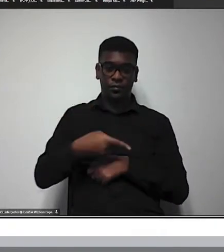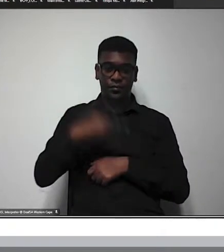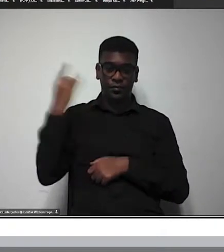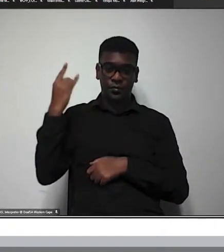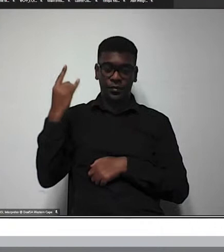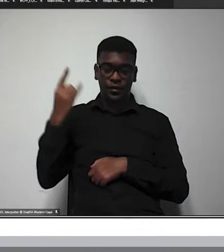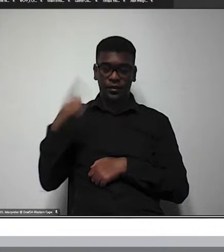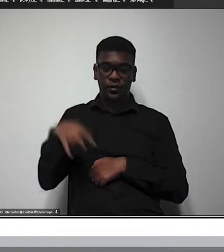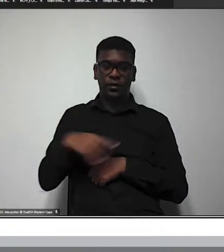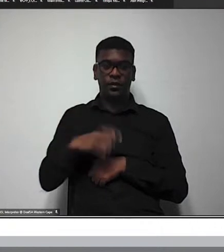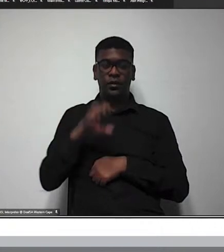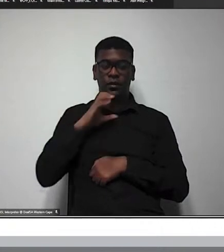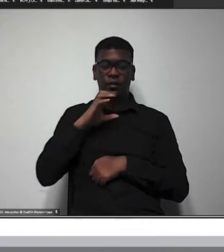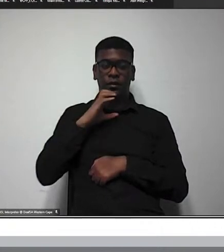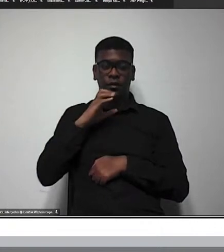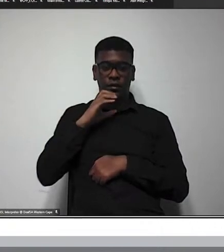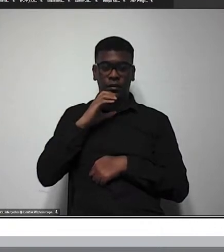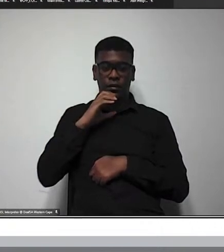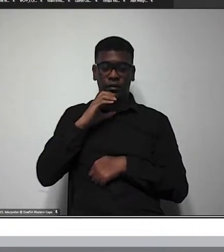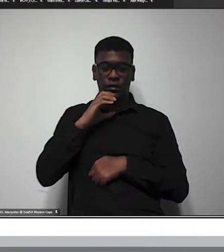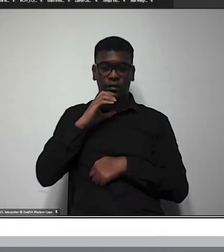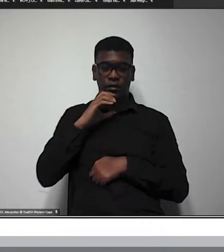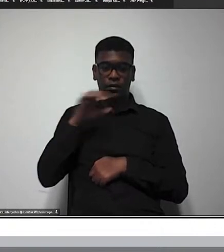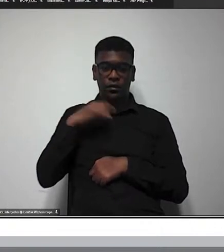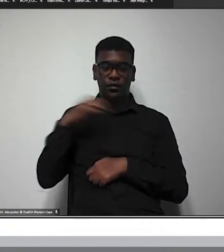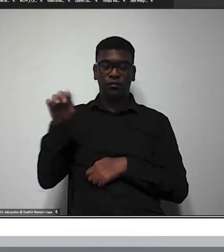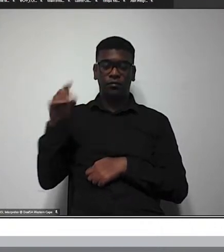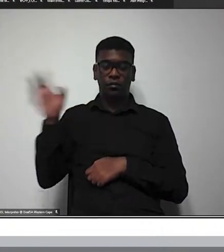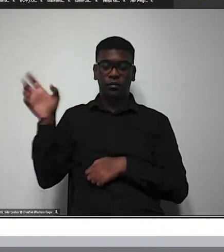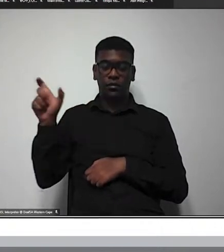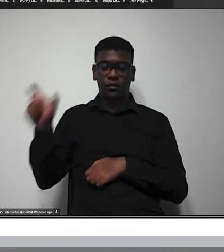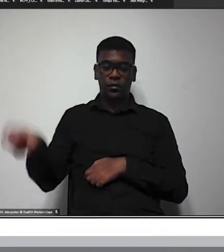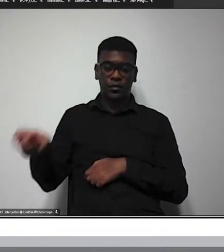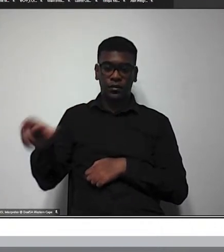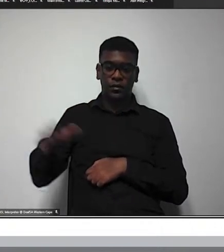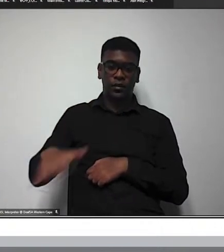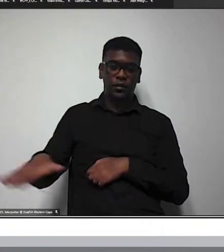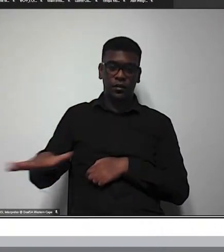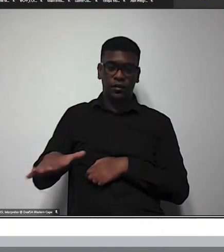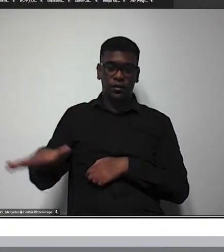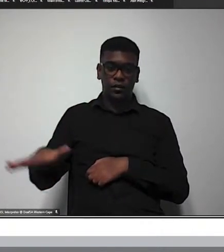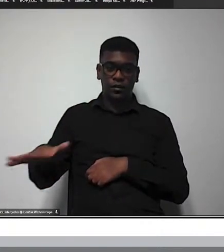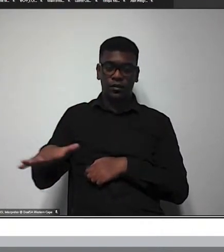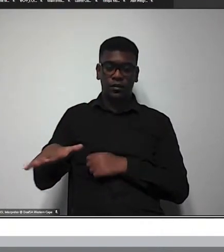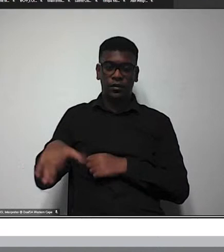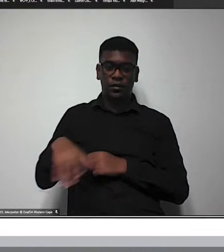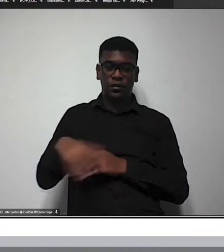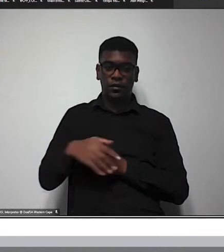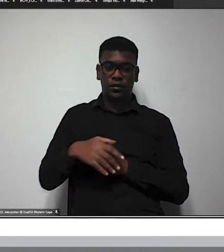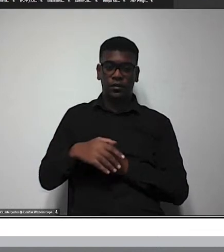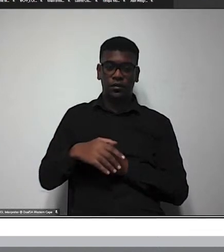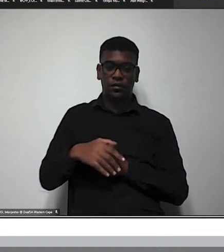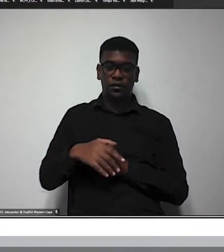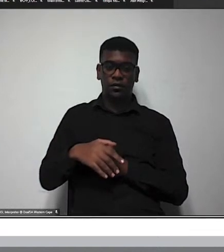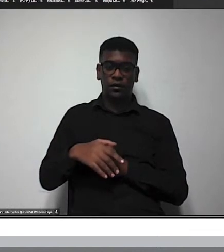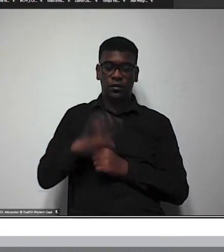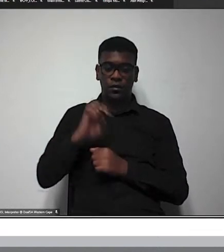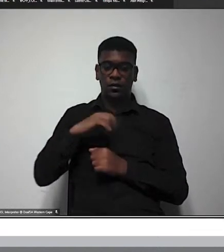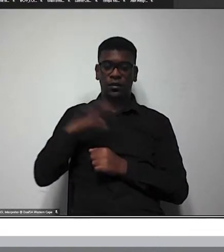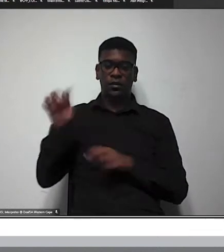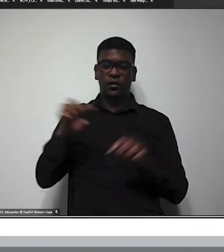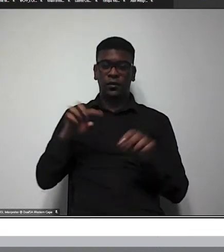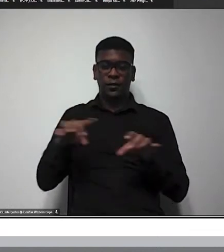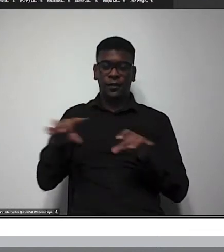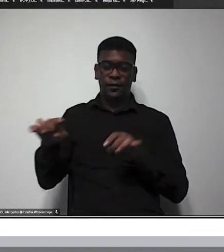which means that, you know, your layman person actually on the ground will actually be, you know, affected actually